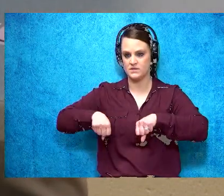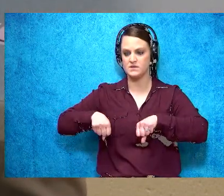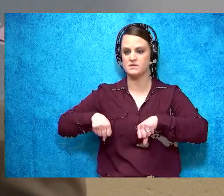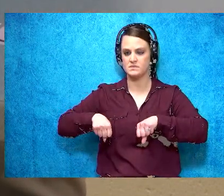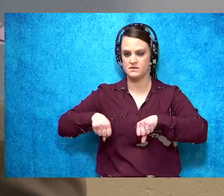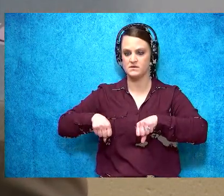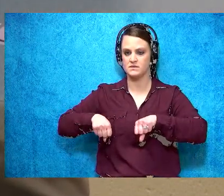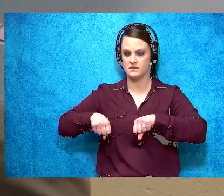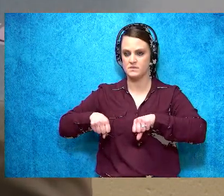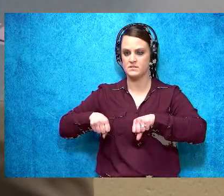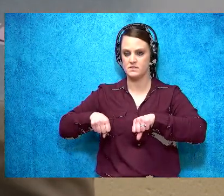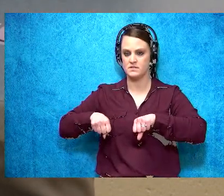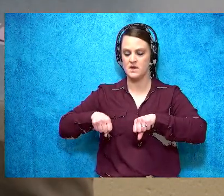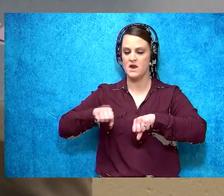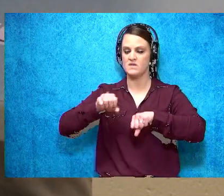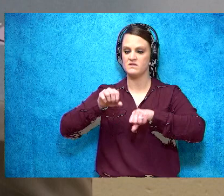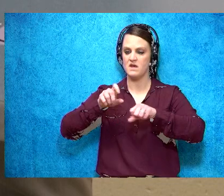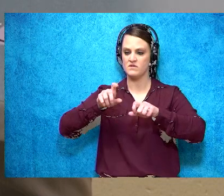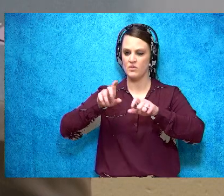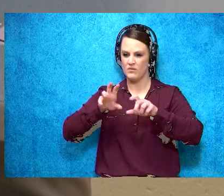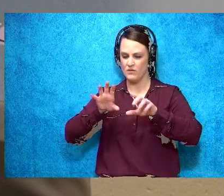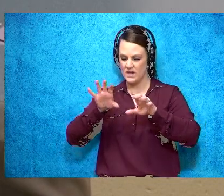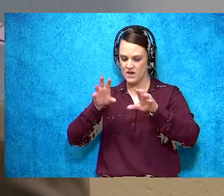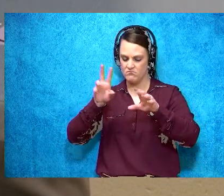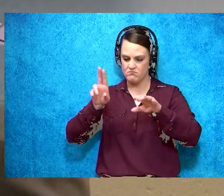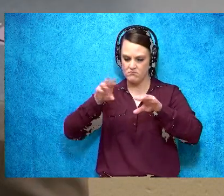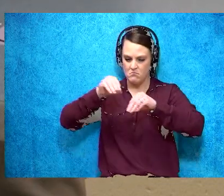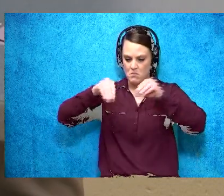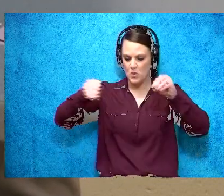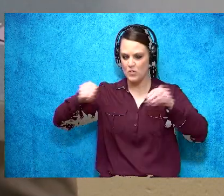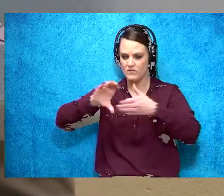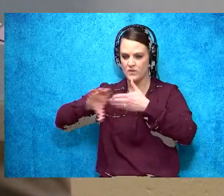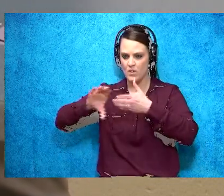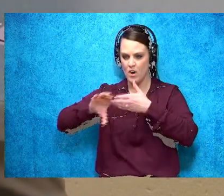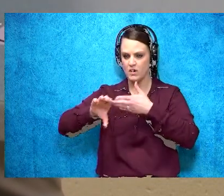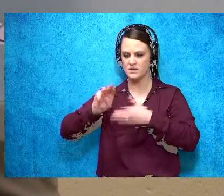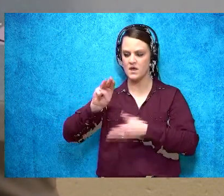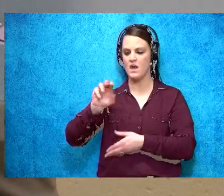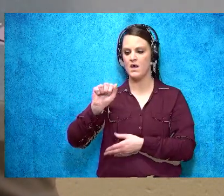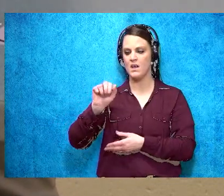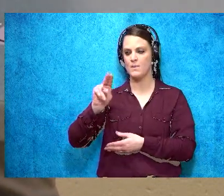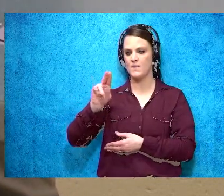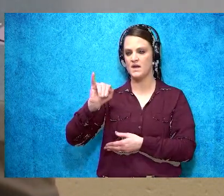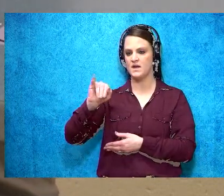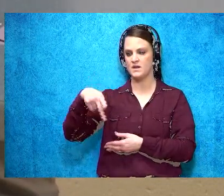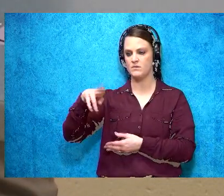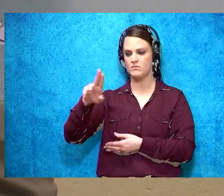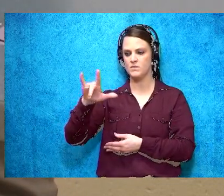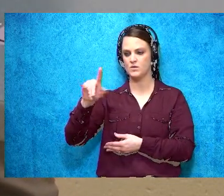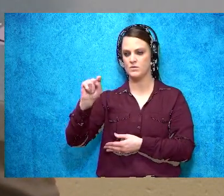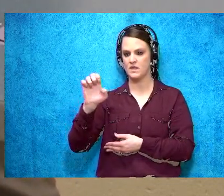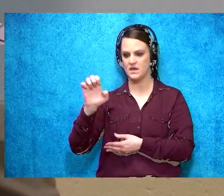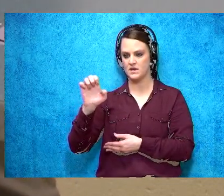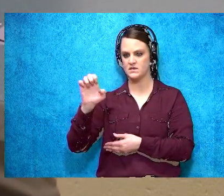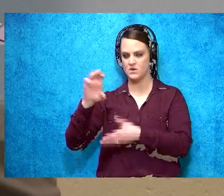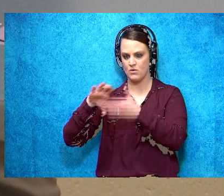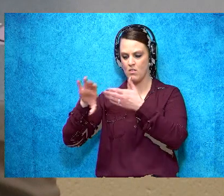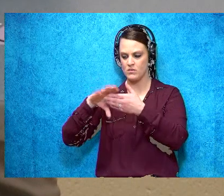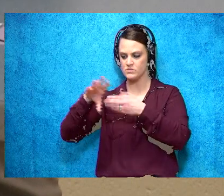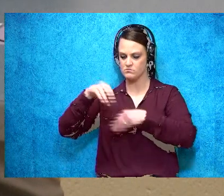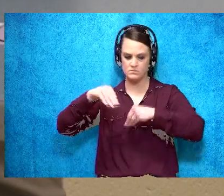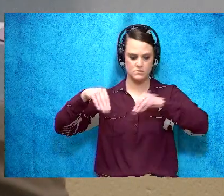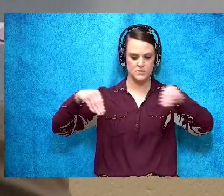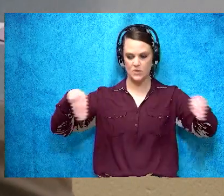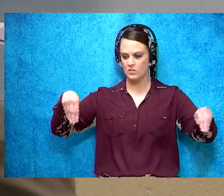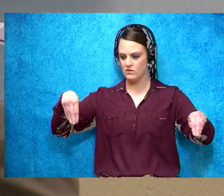about us manipulating these cards and moving them around. We can move them around